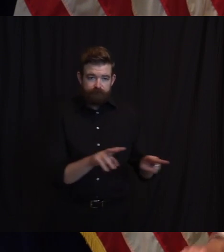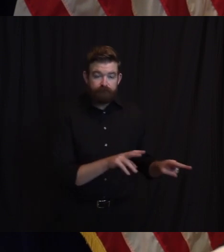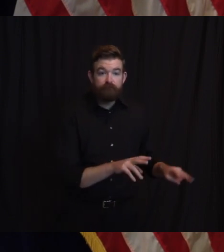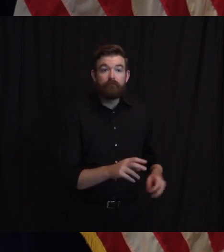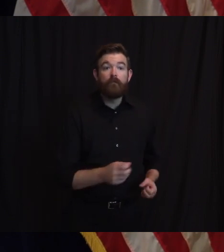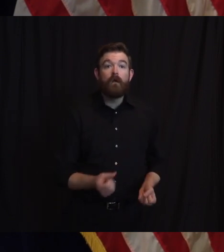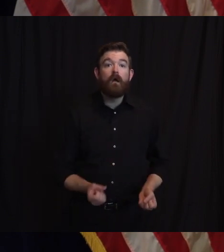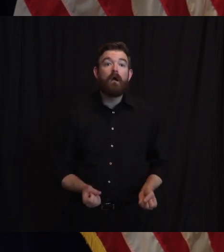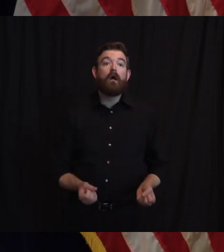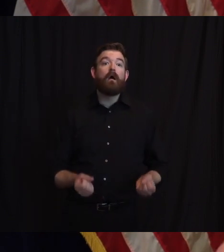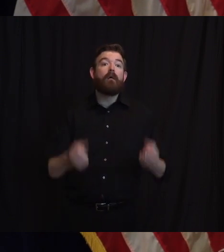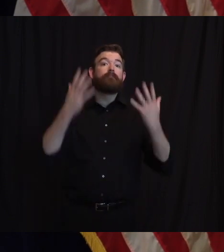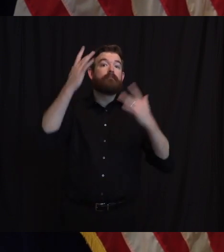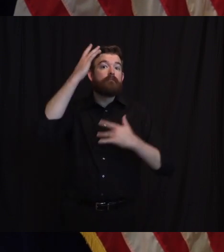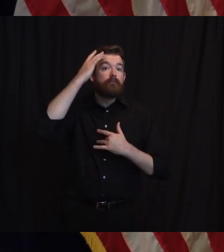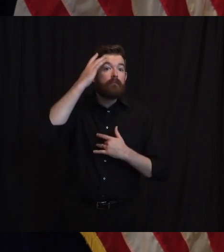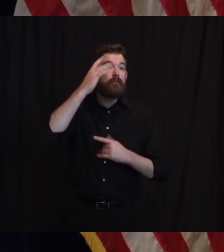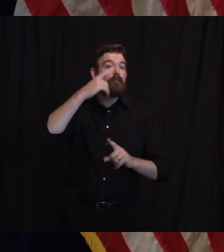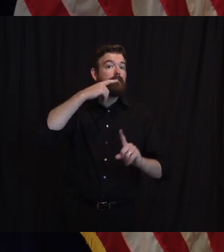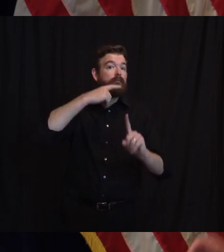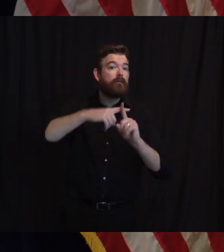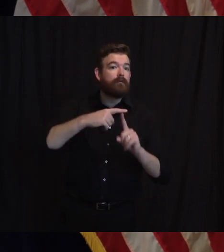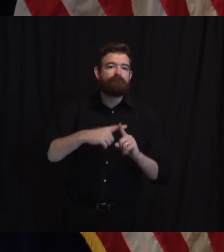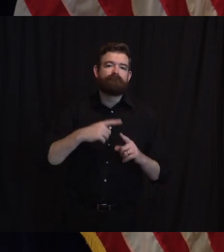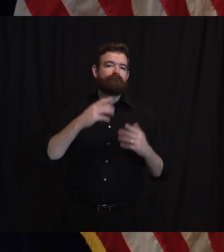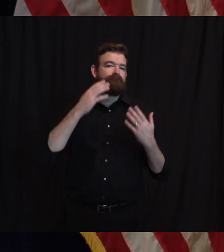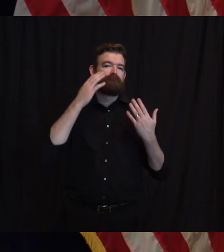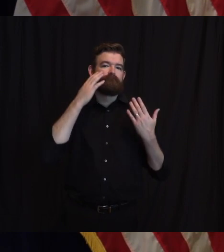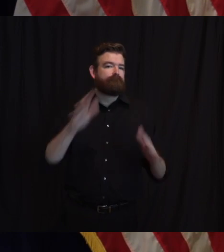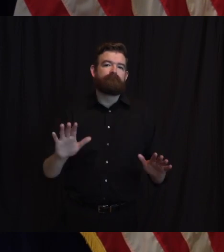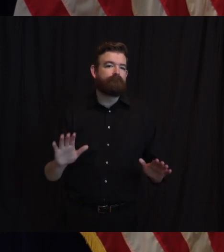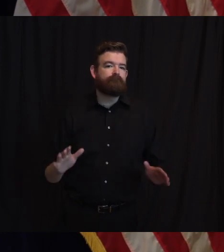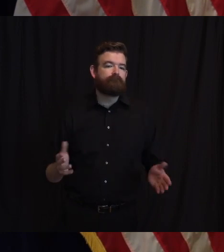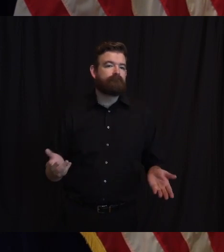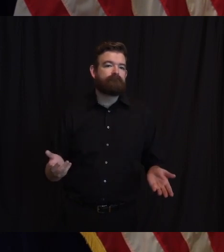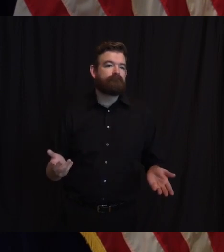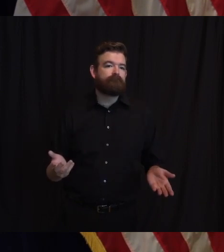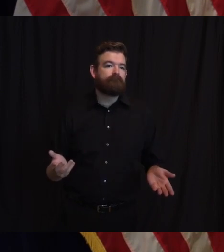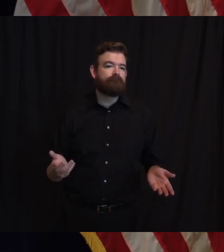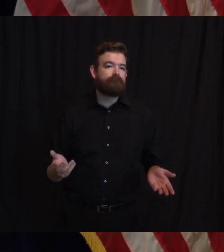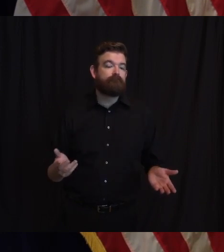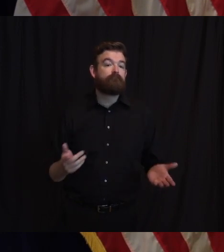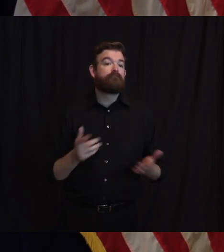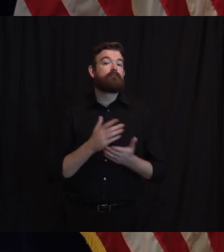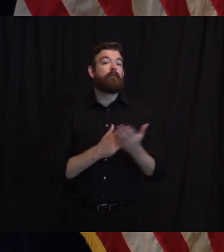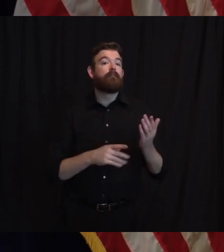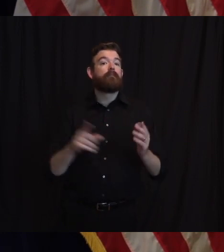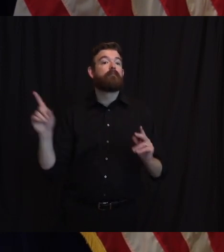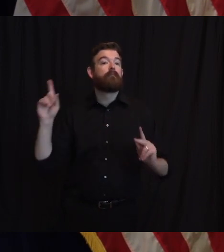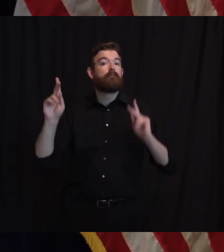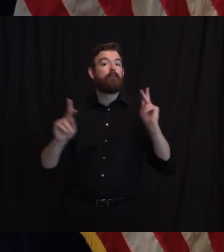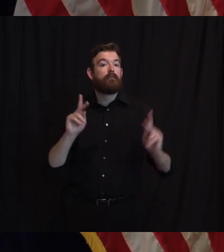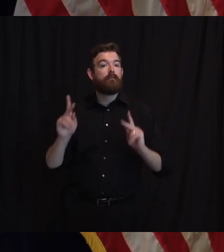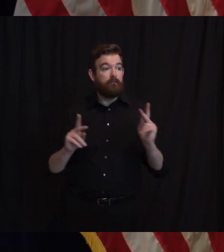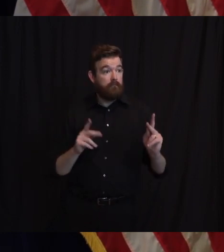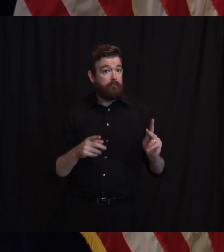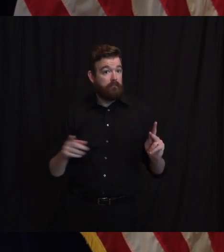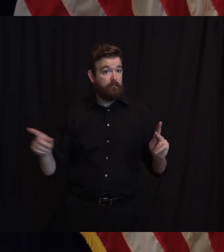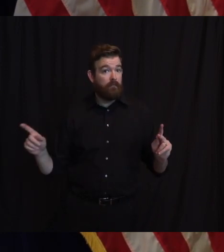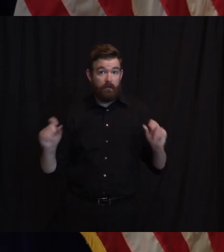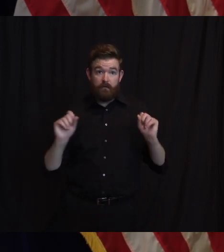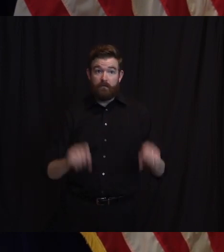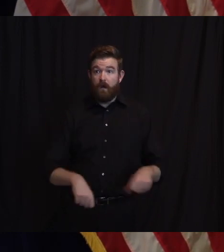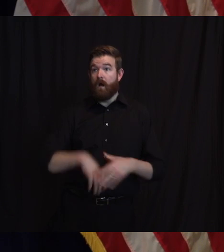has got that, but also any other color in terms of the gap between folks who may have been eligible versus the amount of folks that we felt we